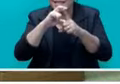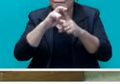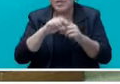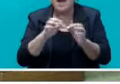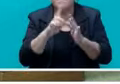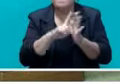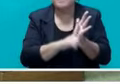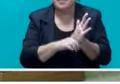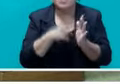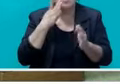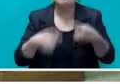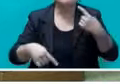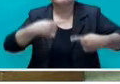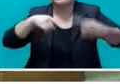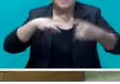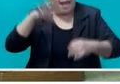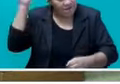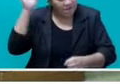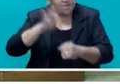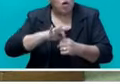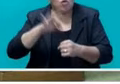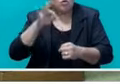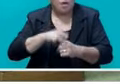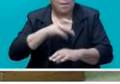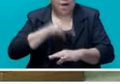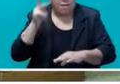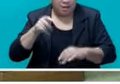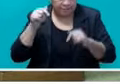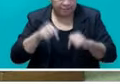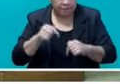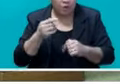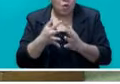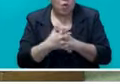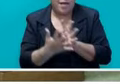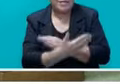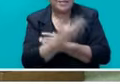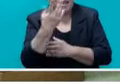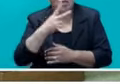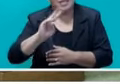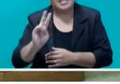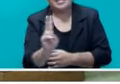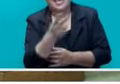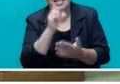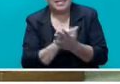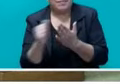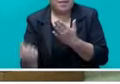bill must be debated and voted upon by Parliament on Wednesday, 22nd